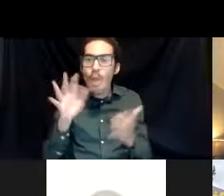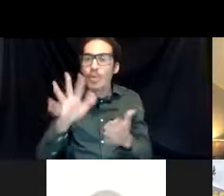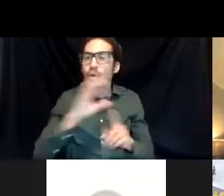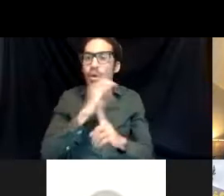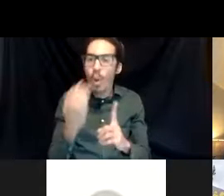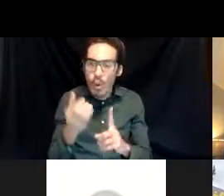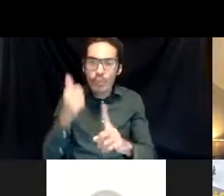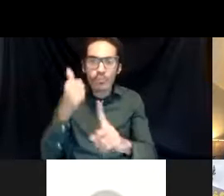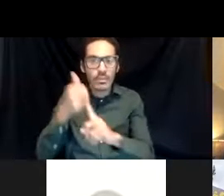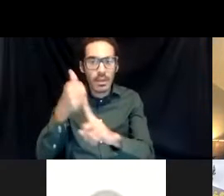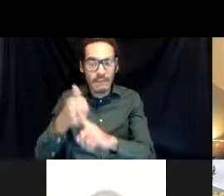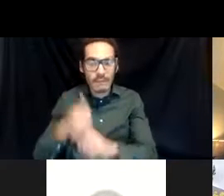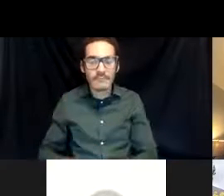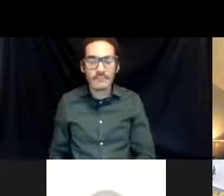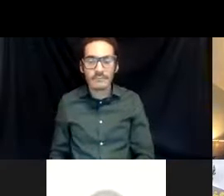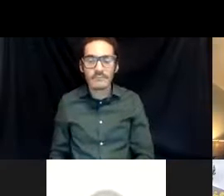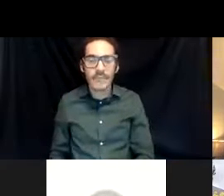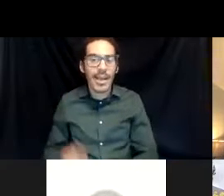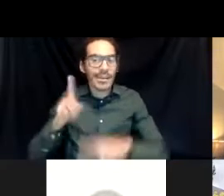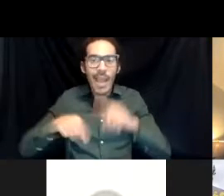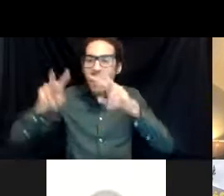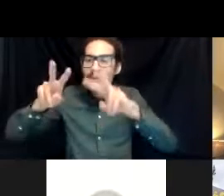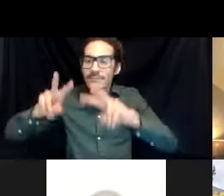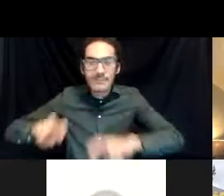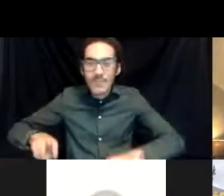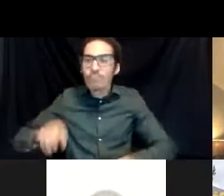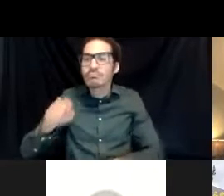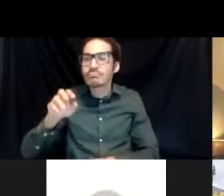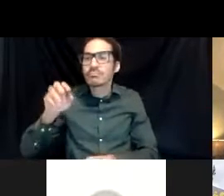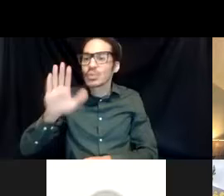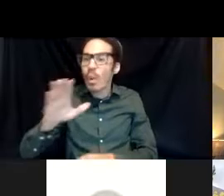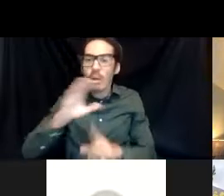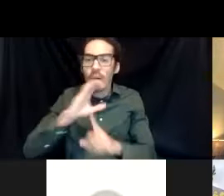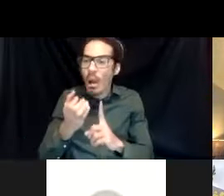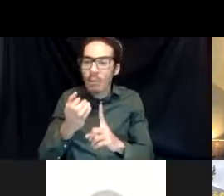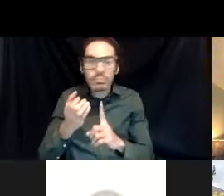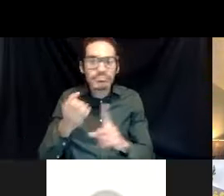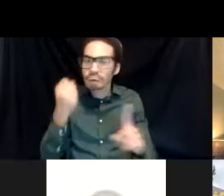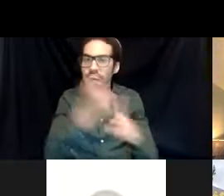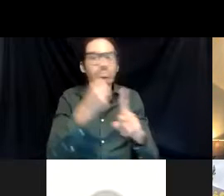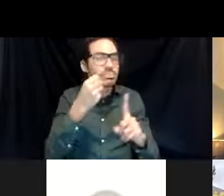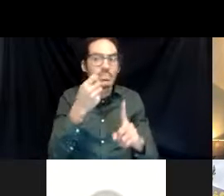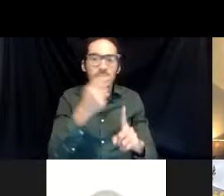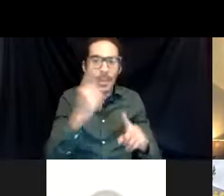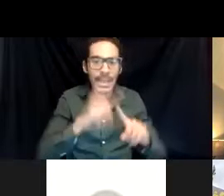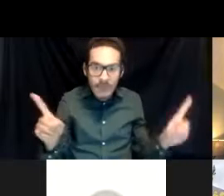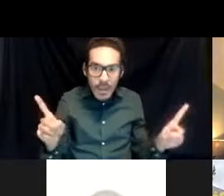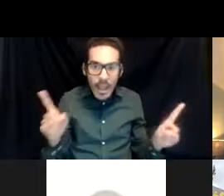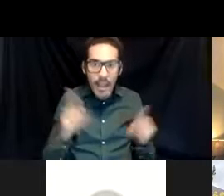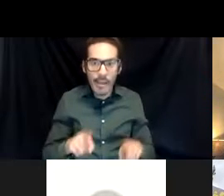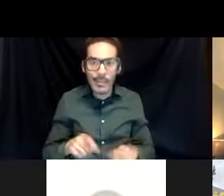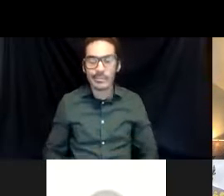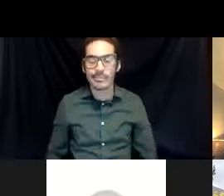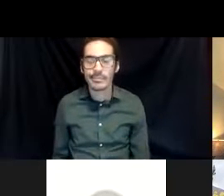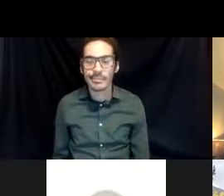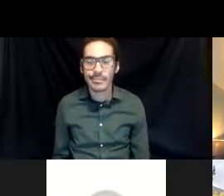is. Because you can't figure out what your culture is until you run into something that is different, right? And